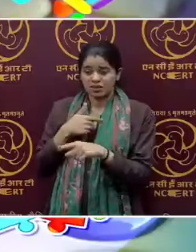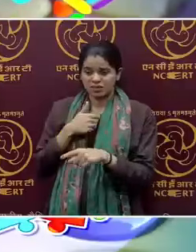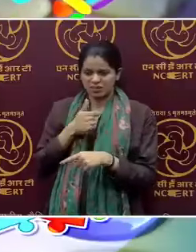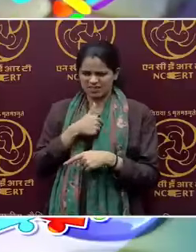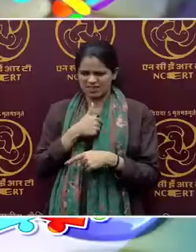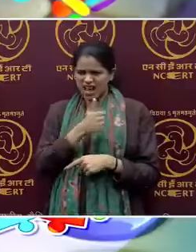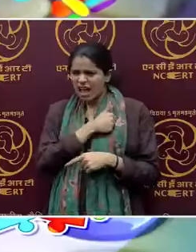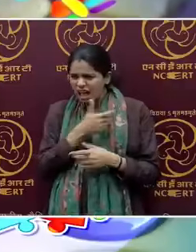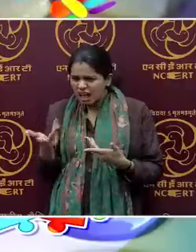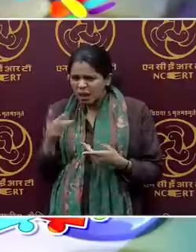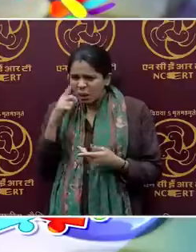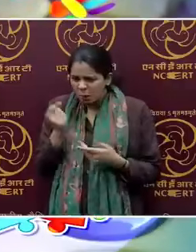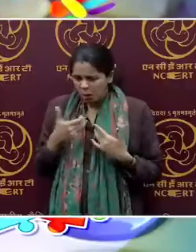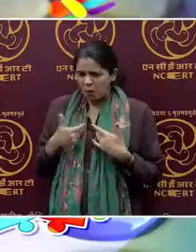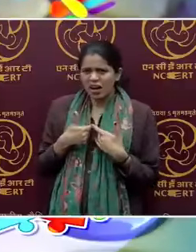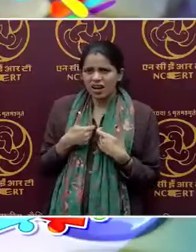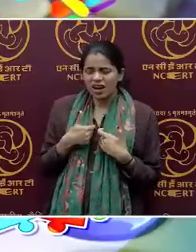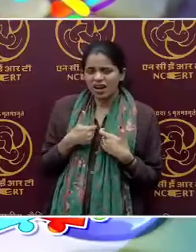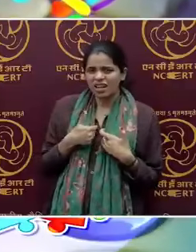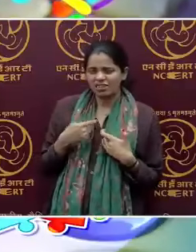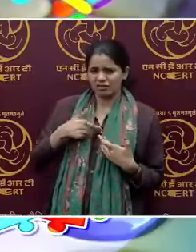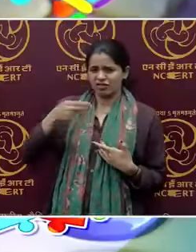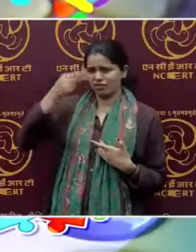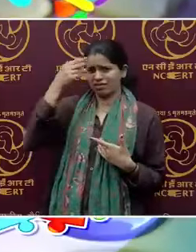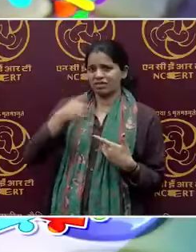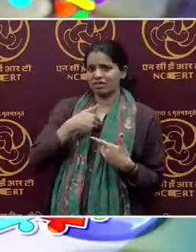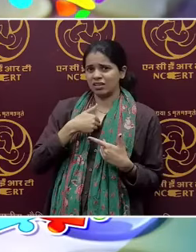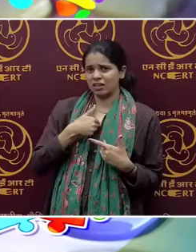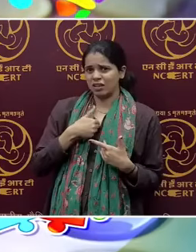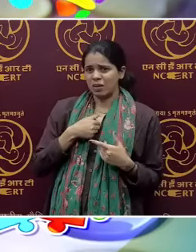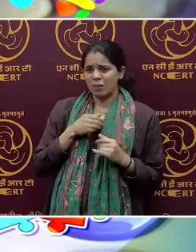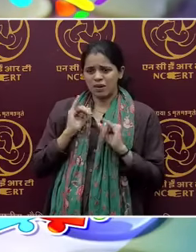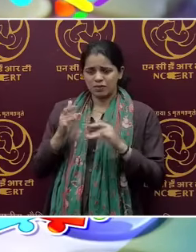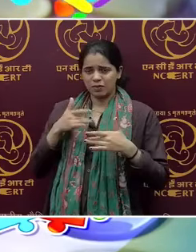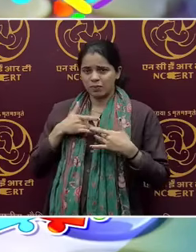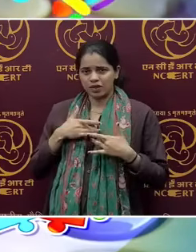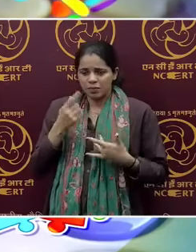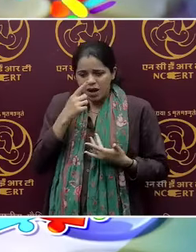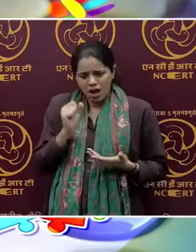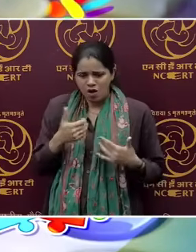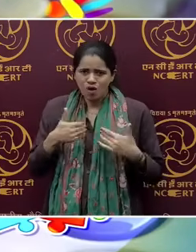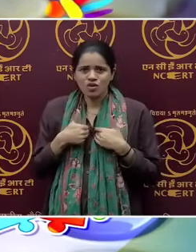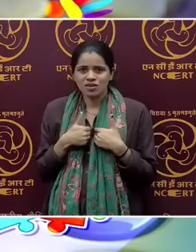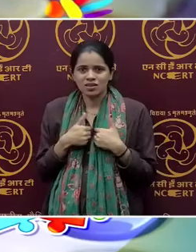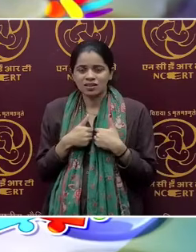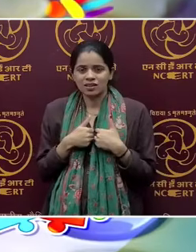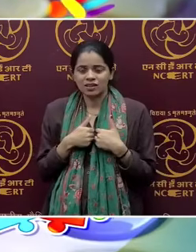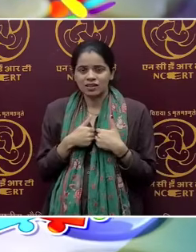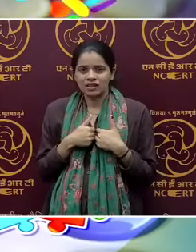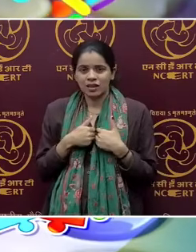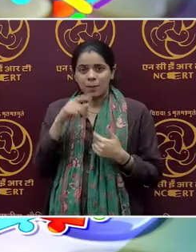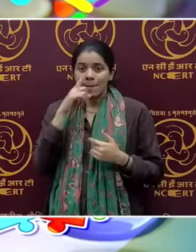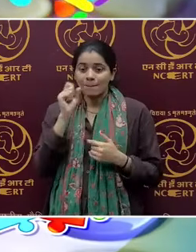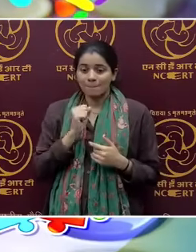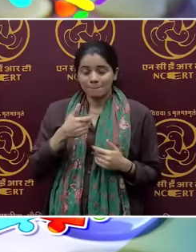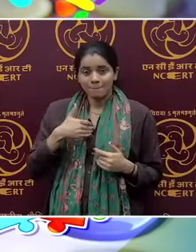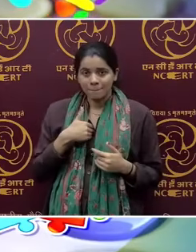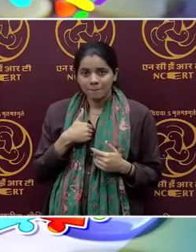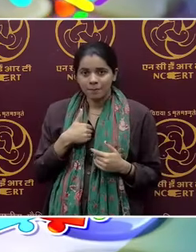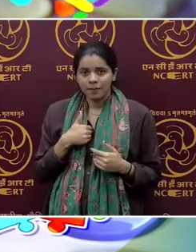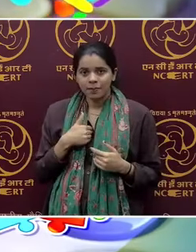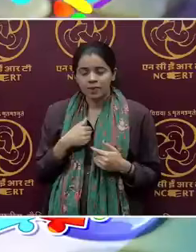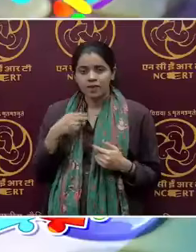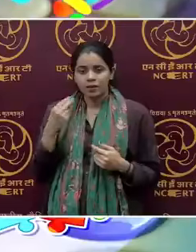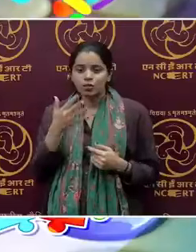our society. Yes. But I didn't think it was rude at all. I am old. So if he's telling me I'm old, he's just stating